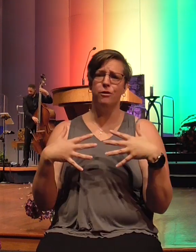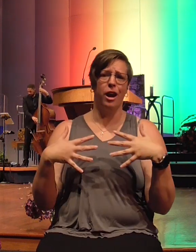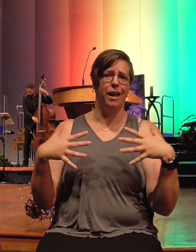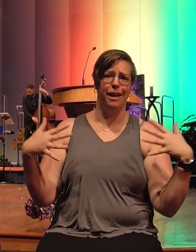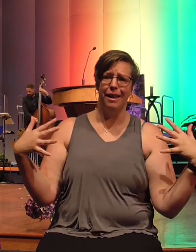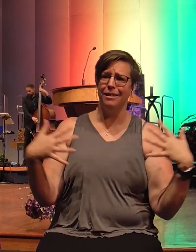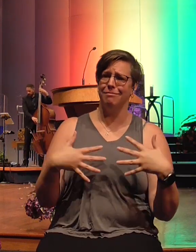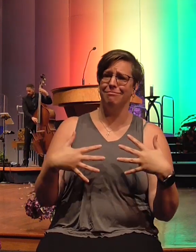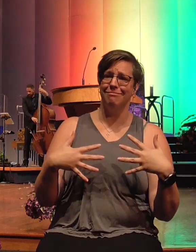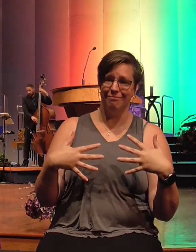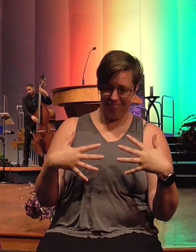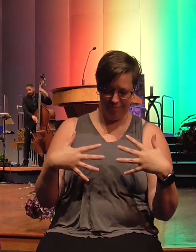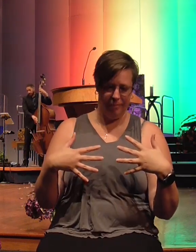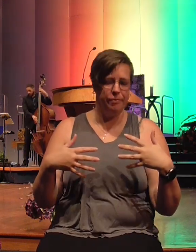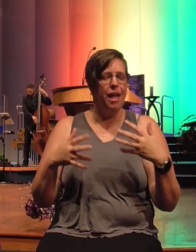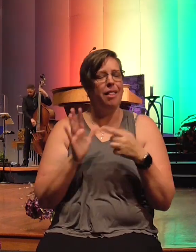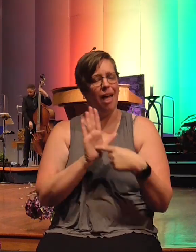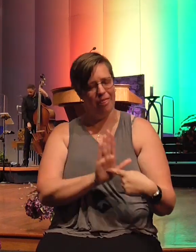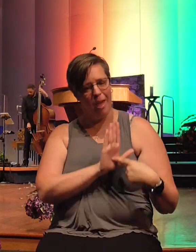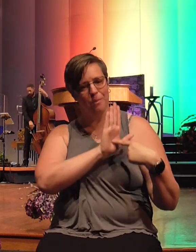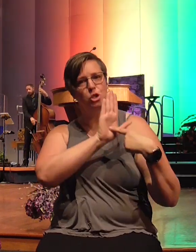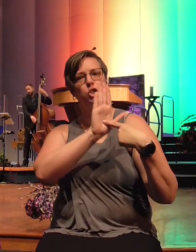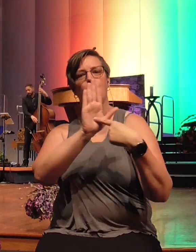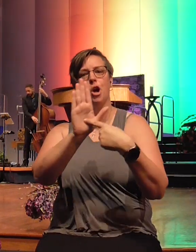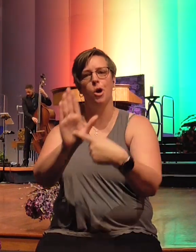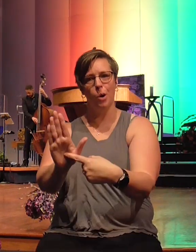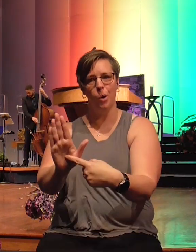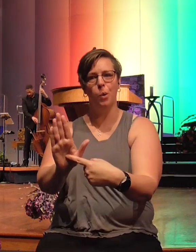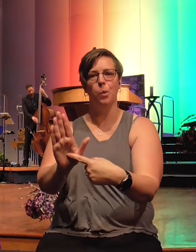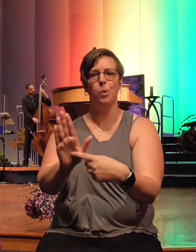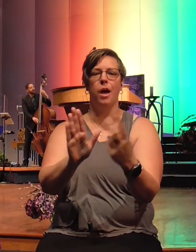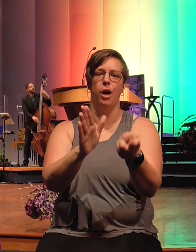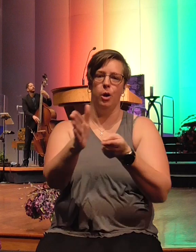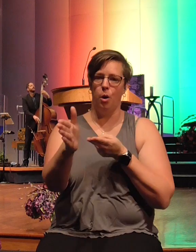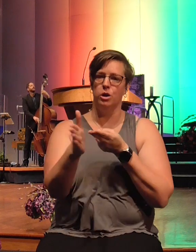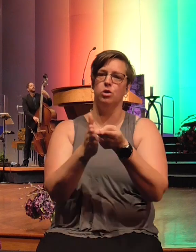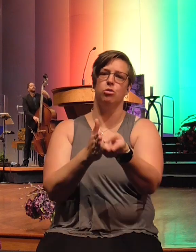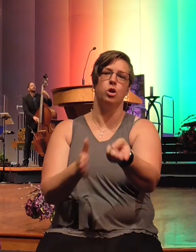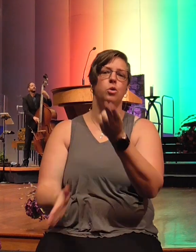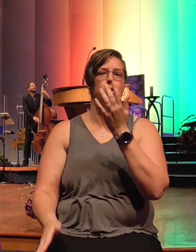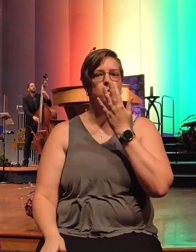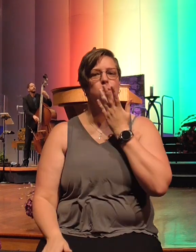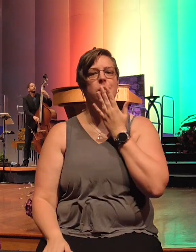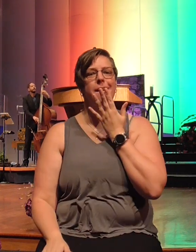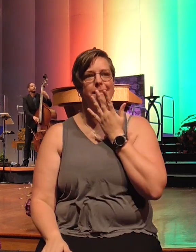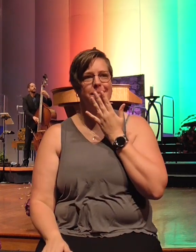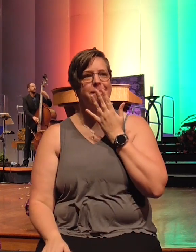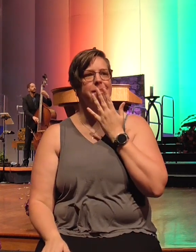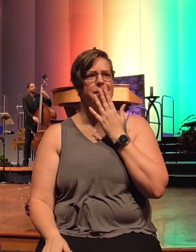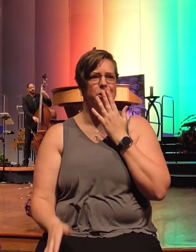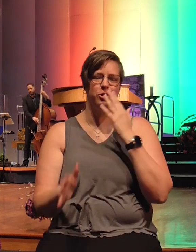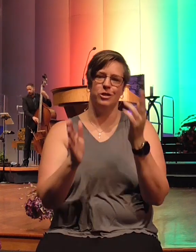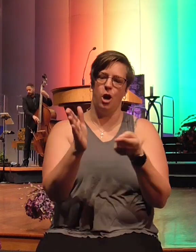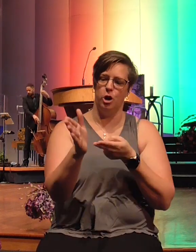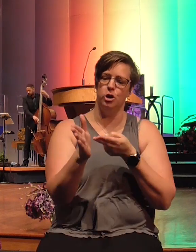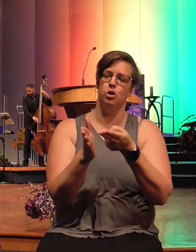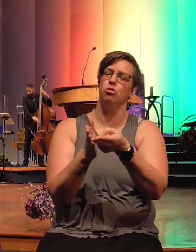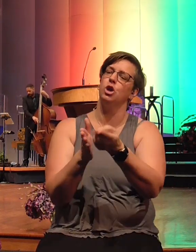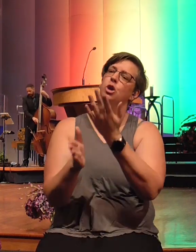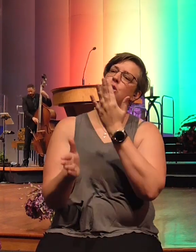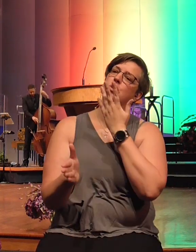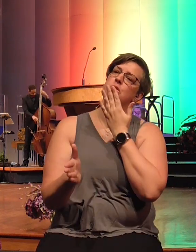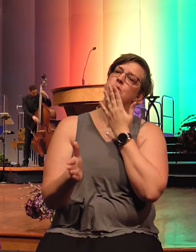be afraid to let them show those true colors.